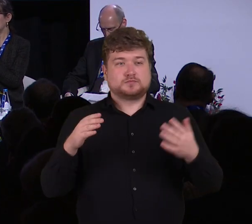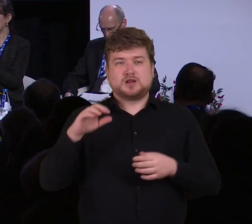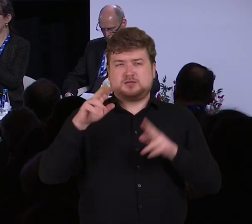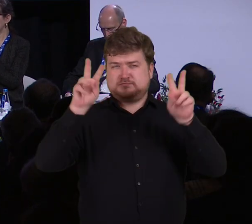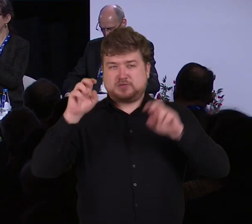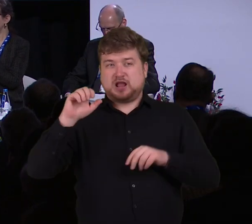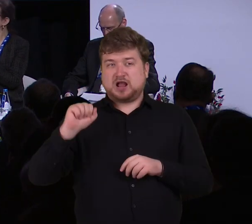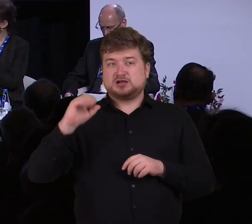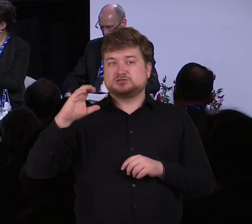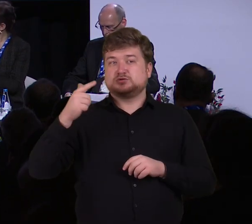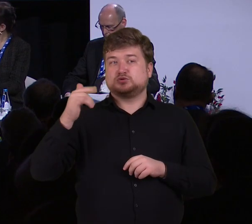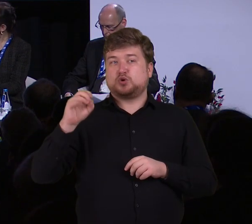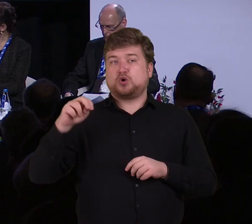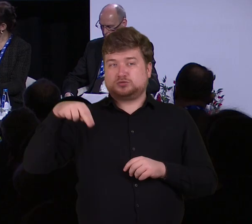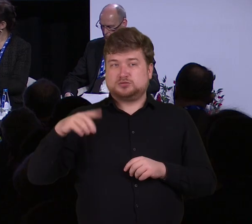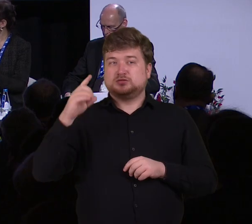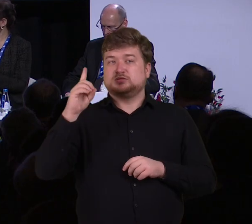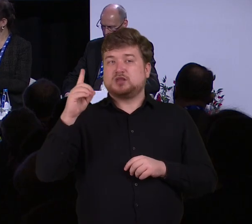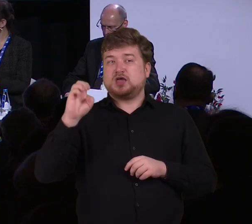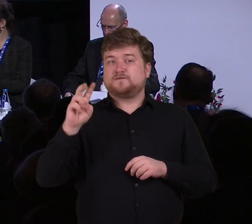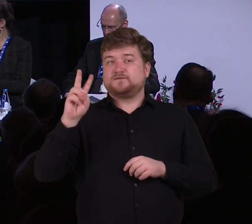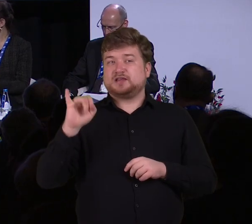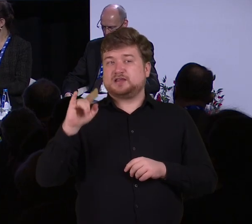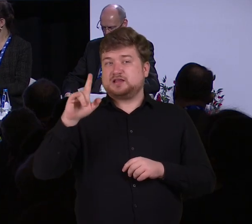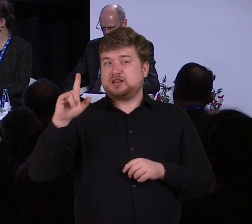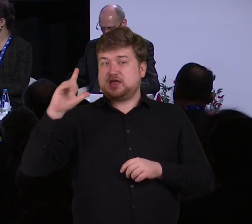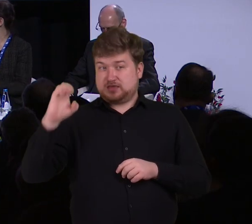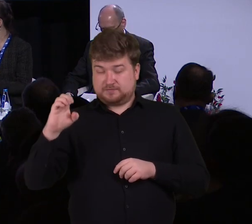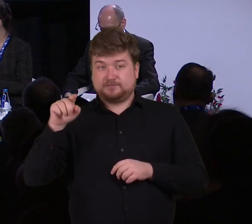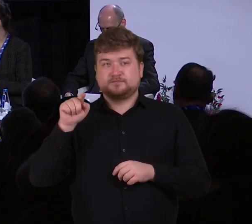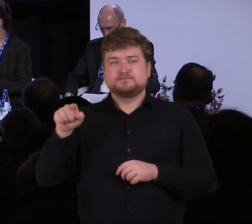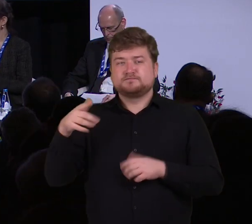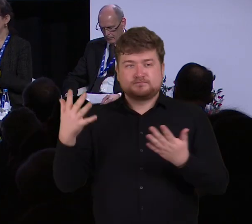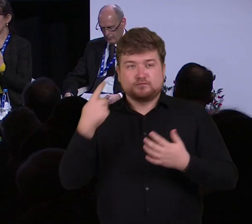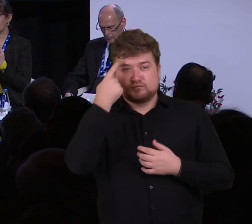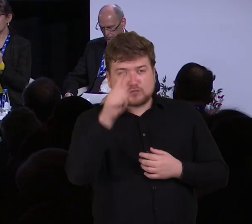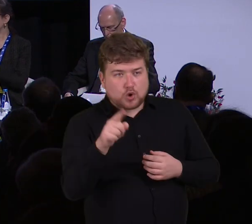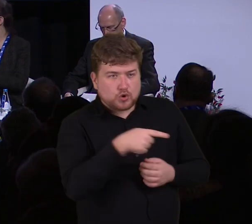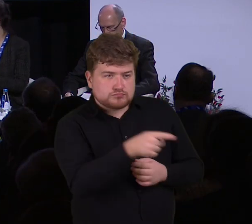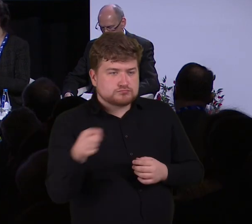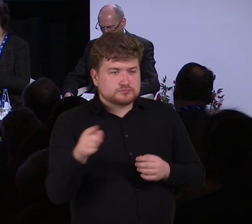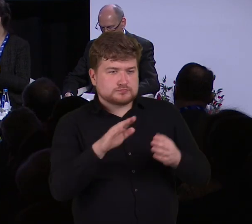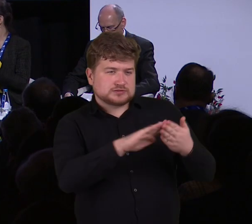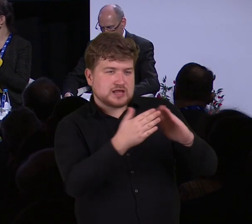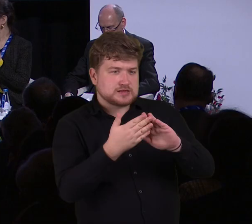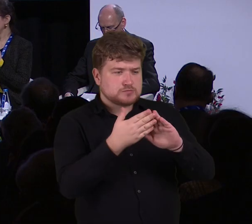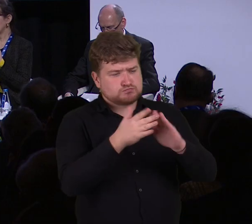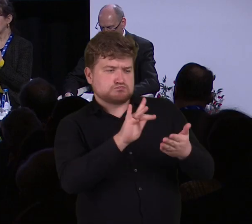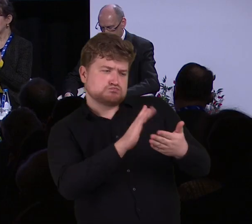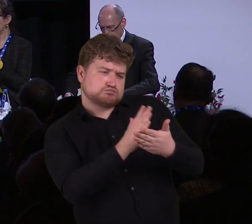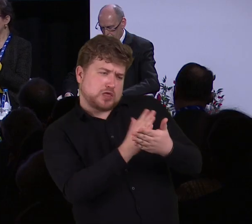help medium-sized towns to revitalize their centers with shops,